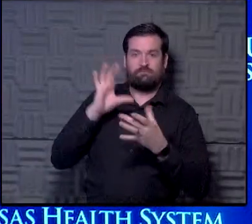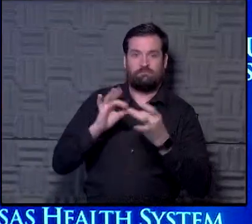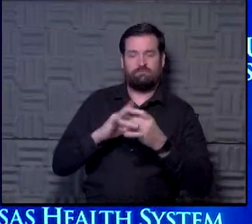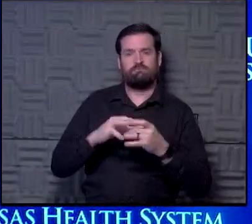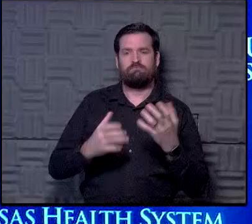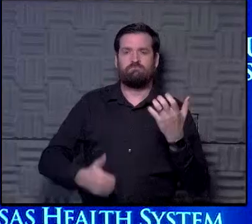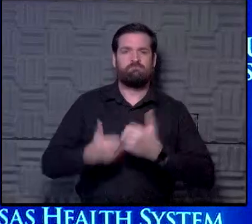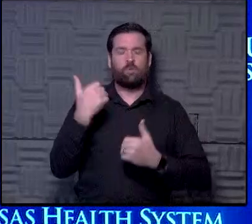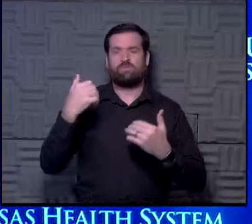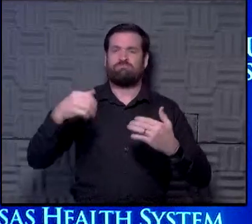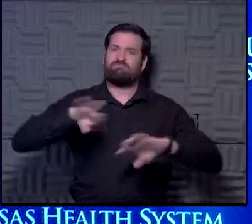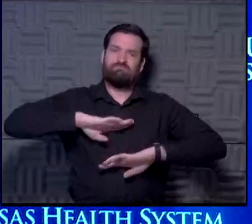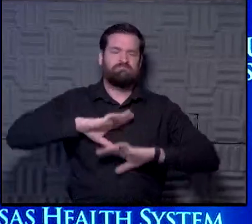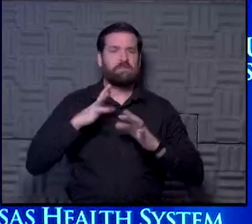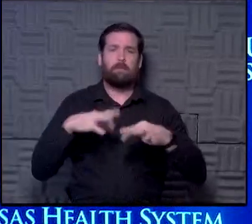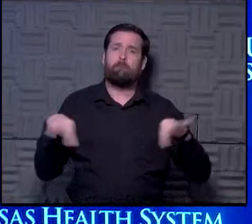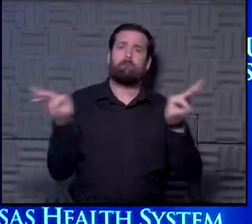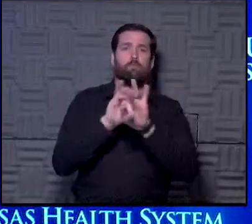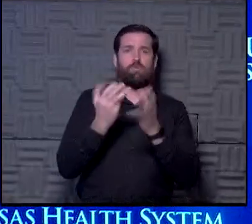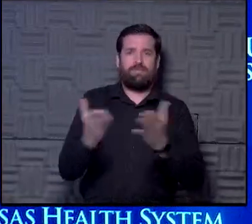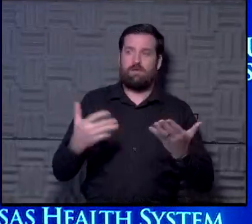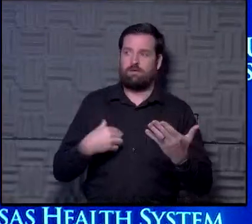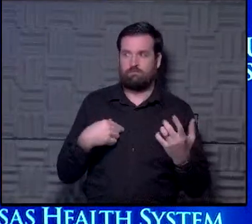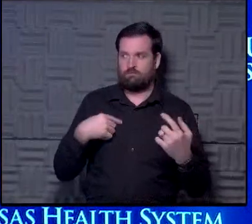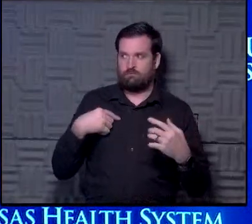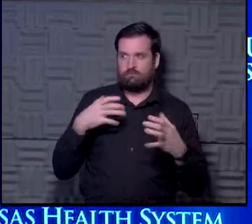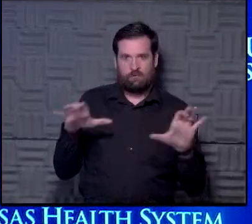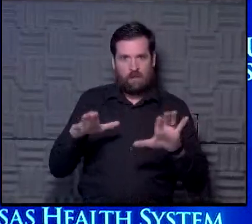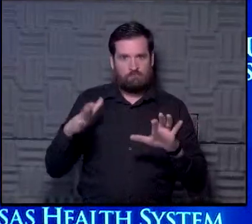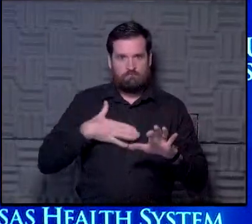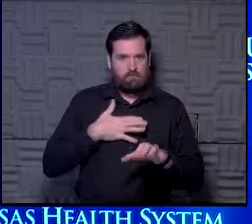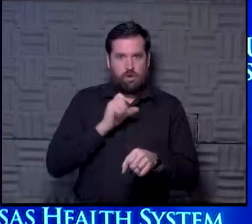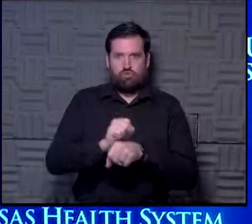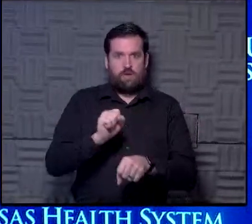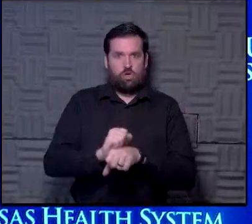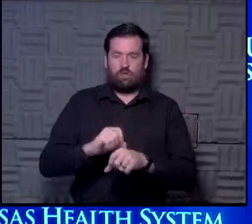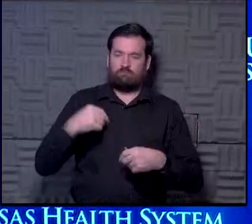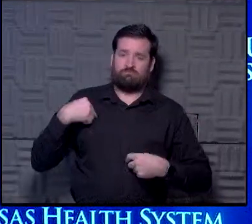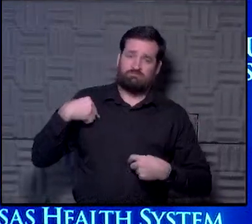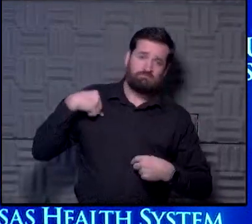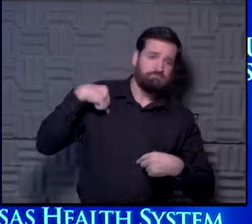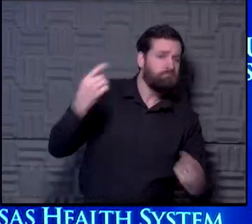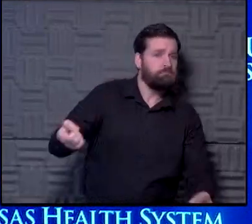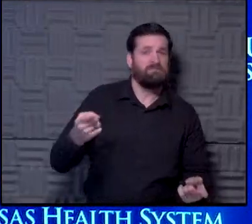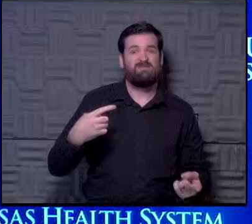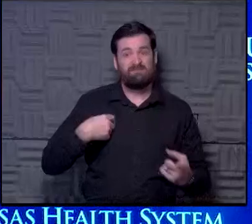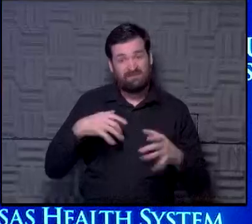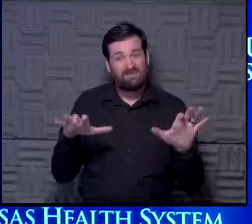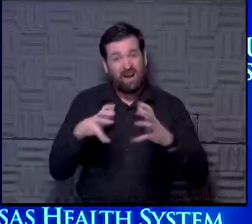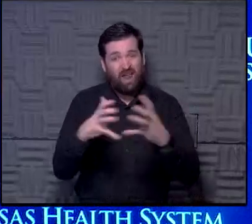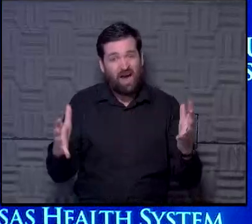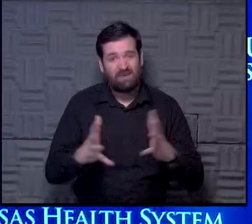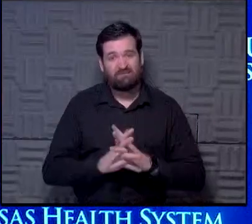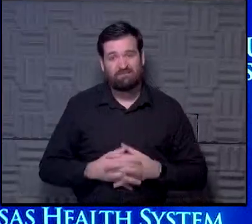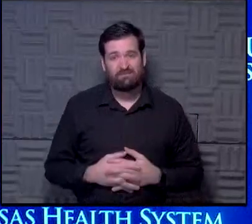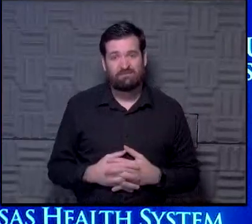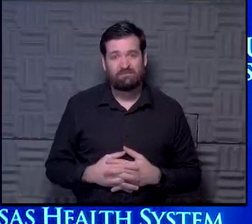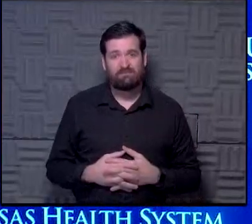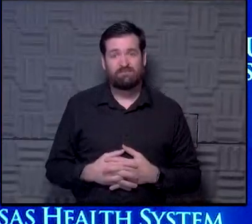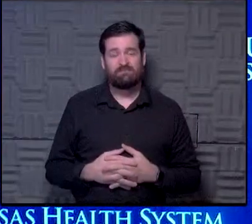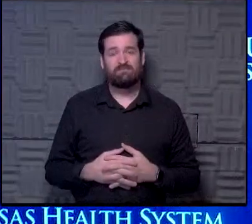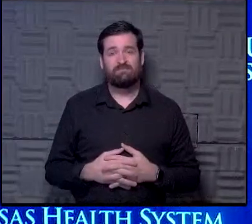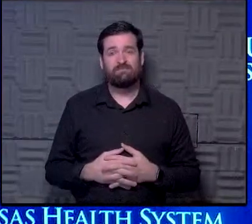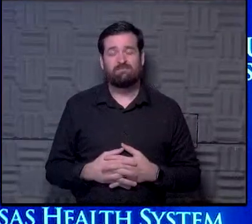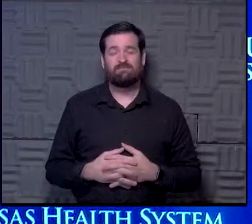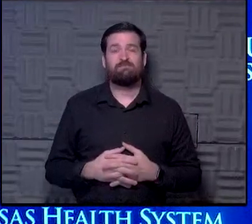been the most satisfying and important thing I've ever done in my career and in the history. You've done a lot. And I